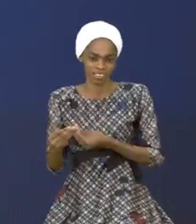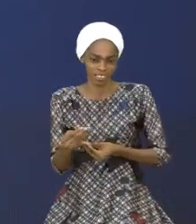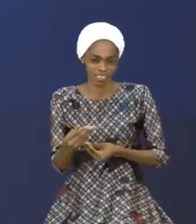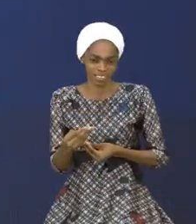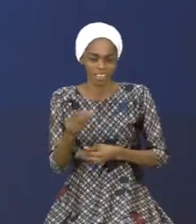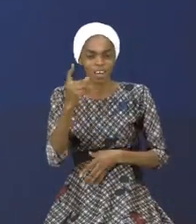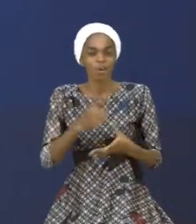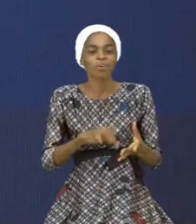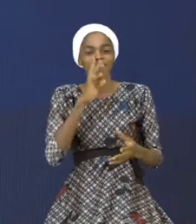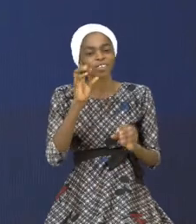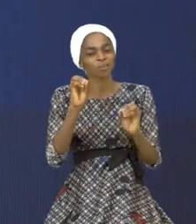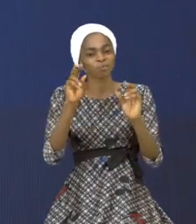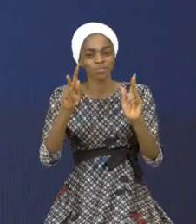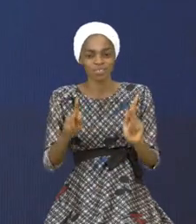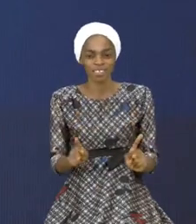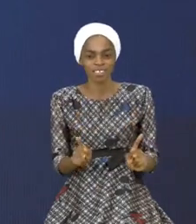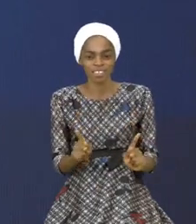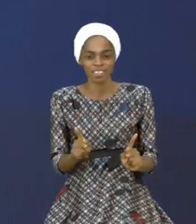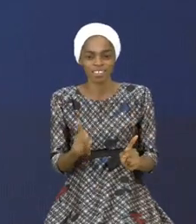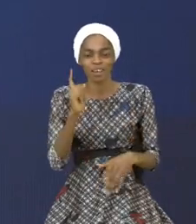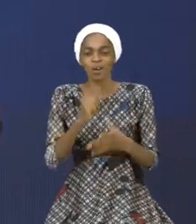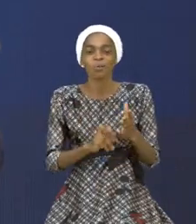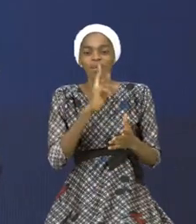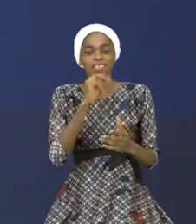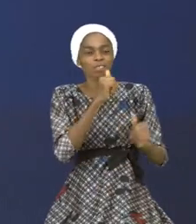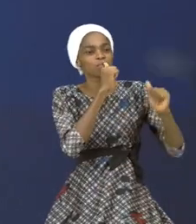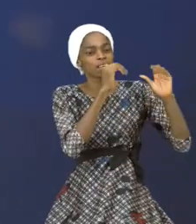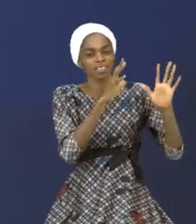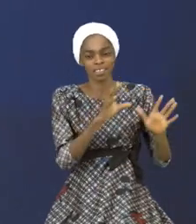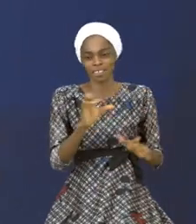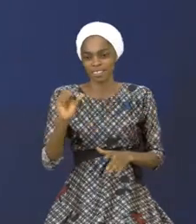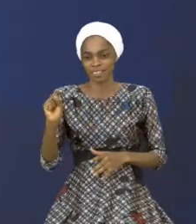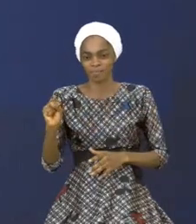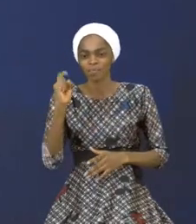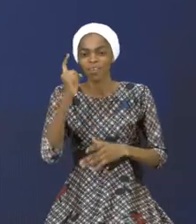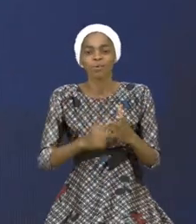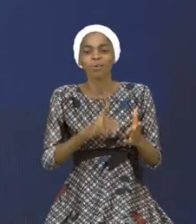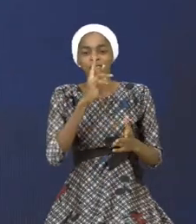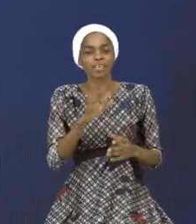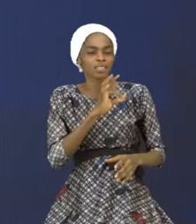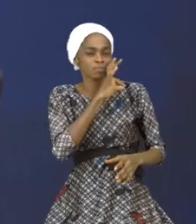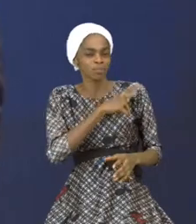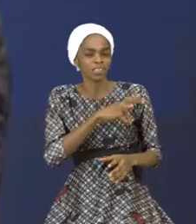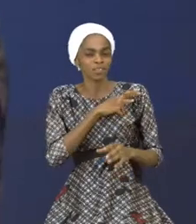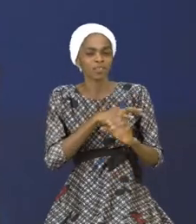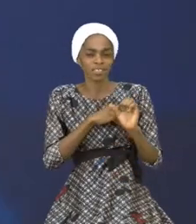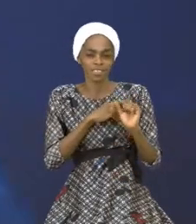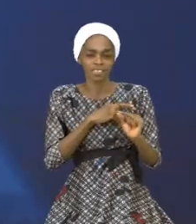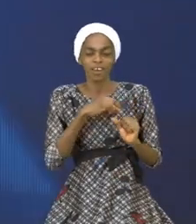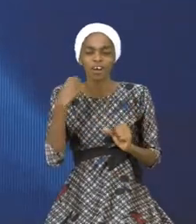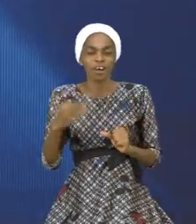are the privileges? What are the blessings? What are the benefits of the